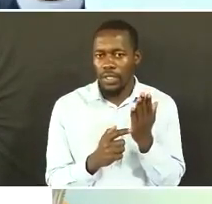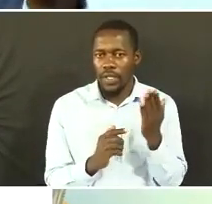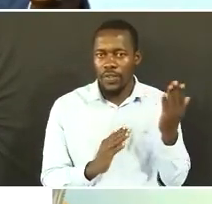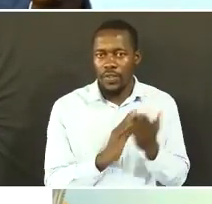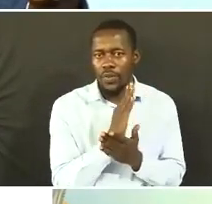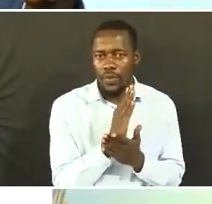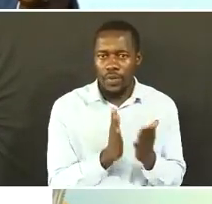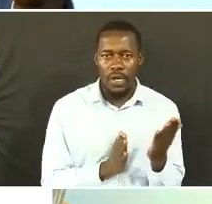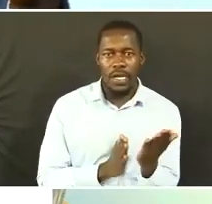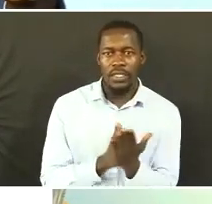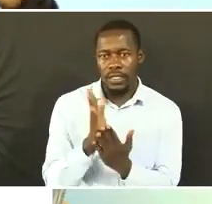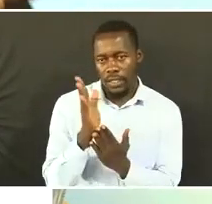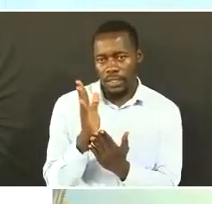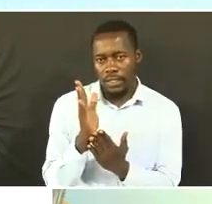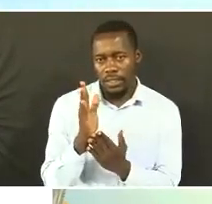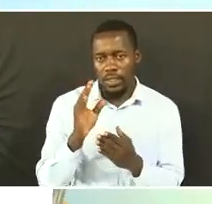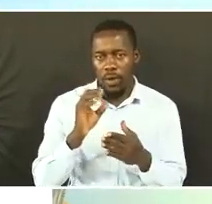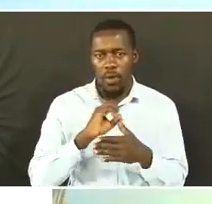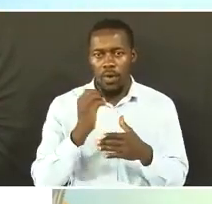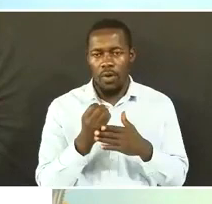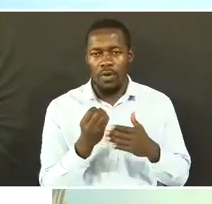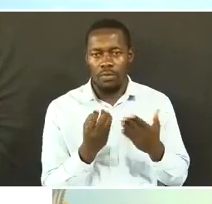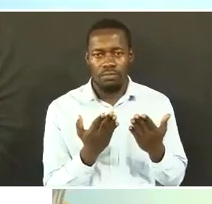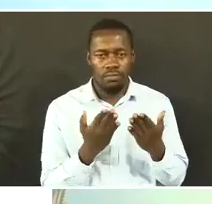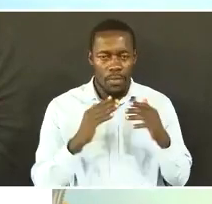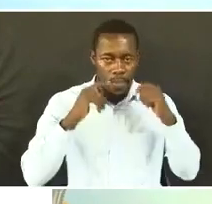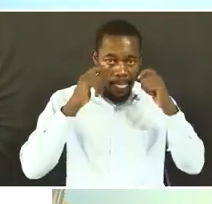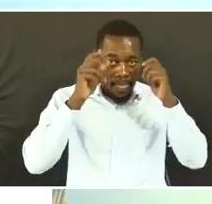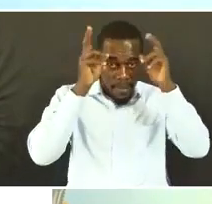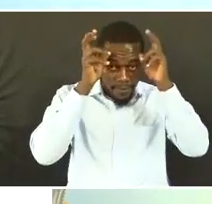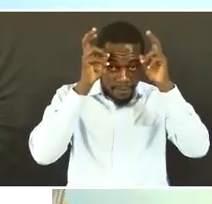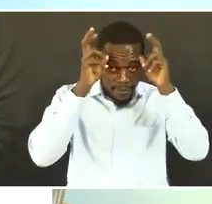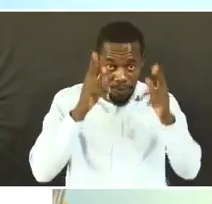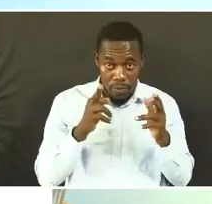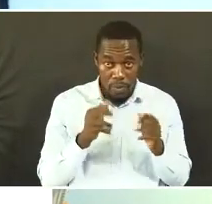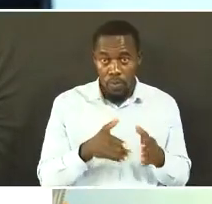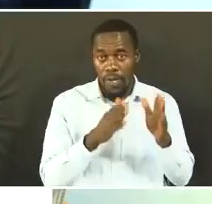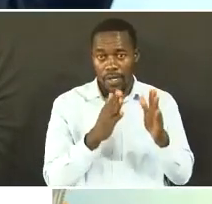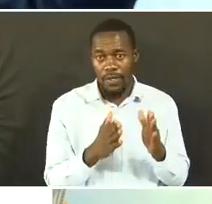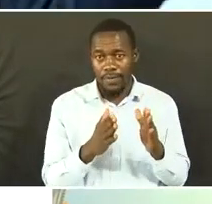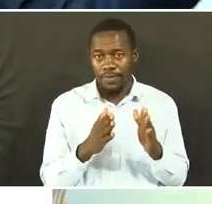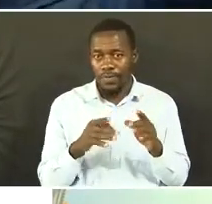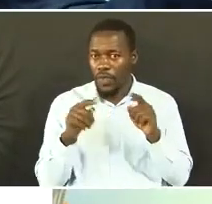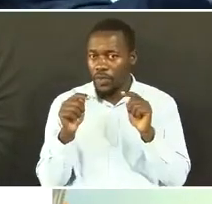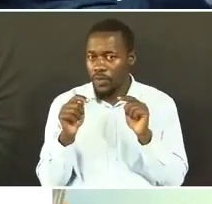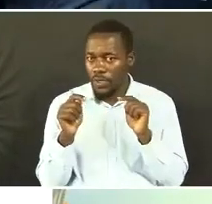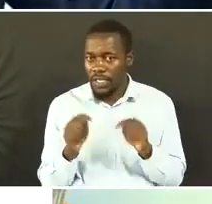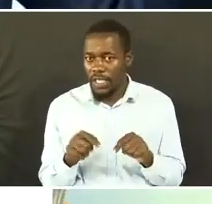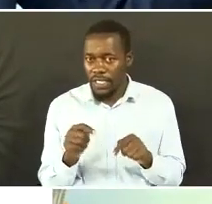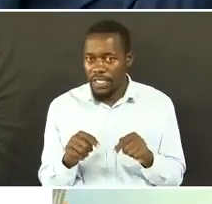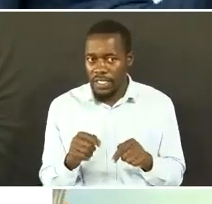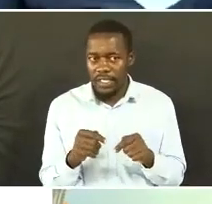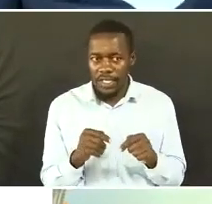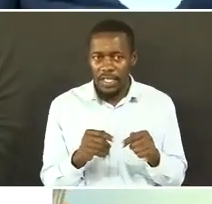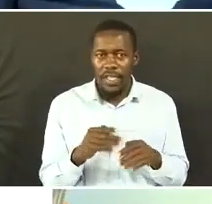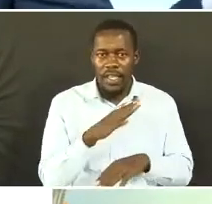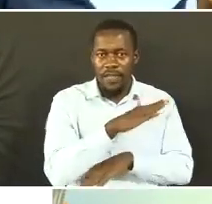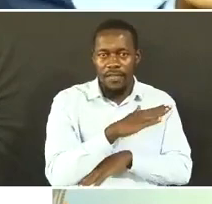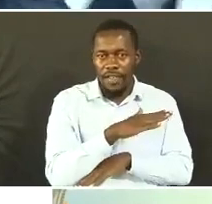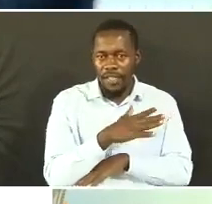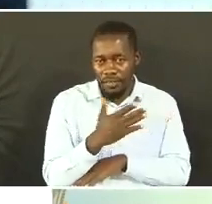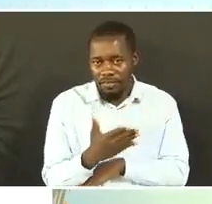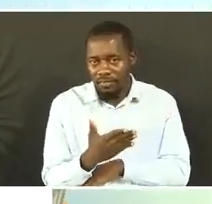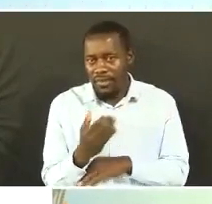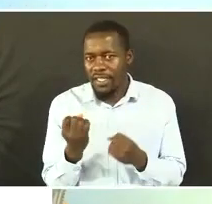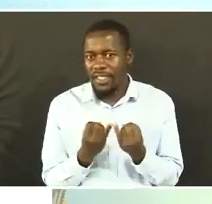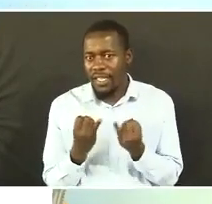righteousness and wickedness? At the end of today's evening, Sabbath was nice. A beautiful photo.